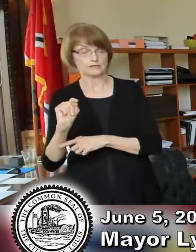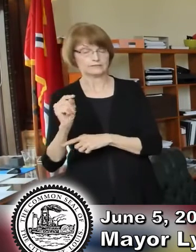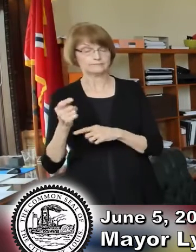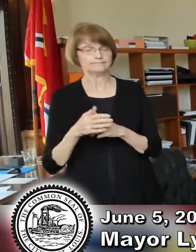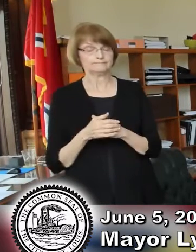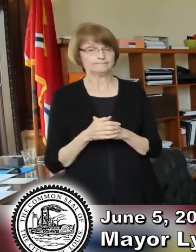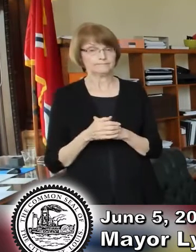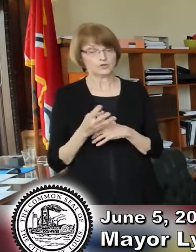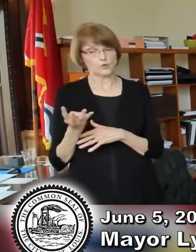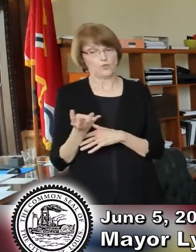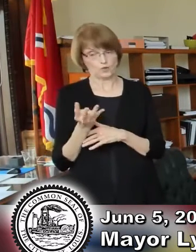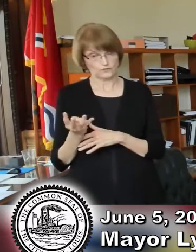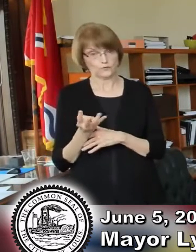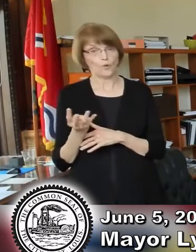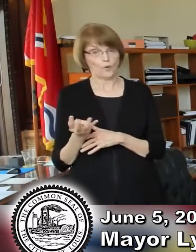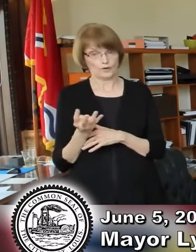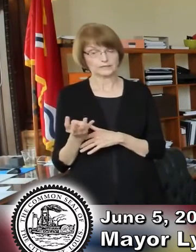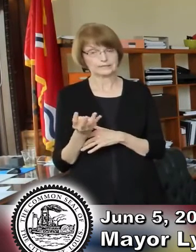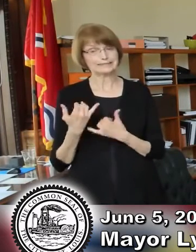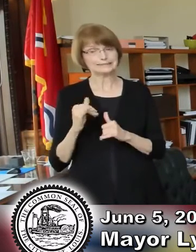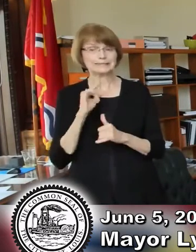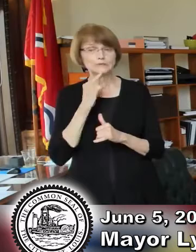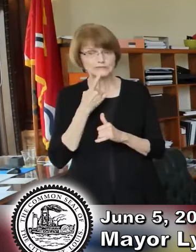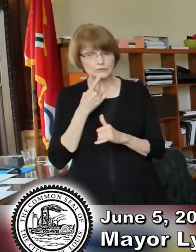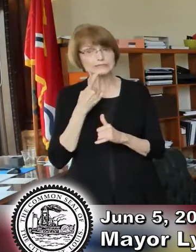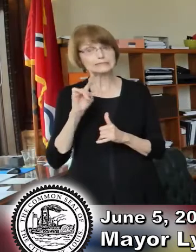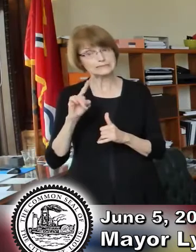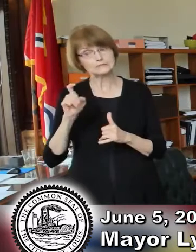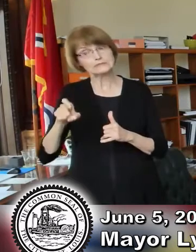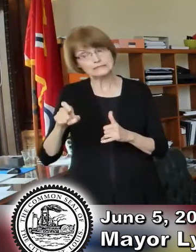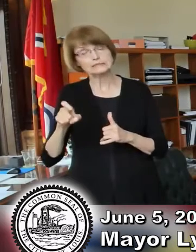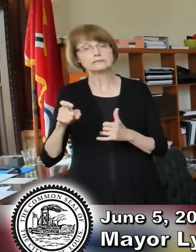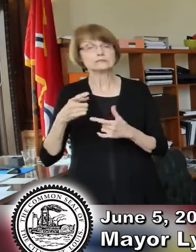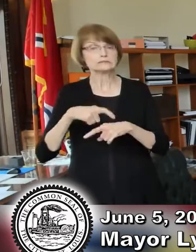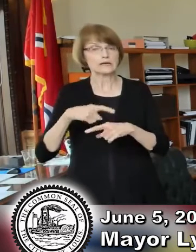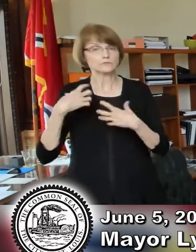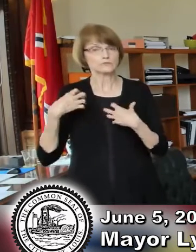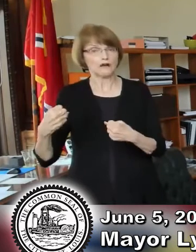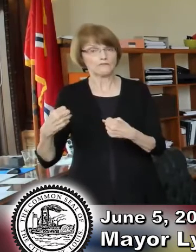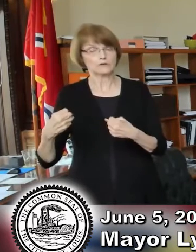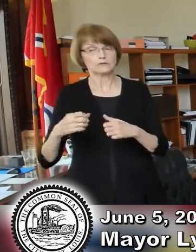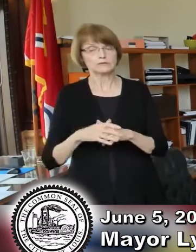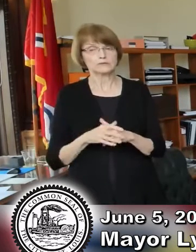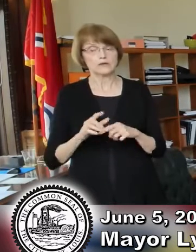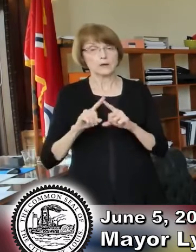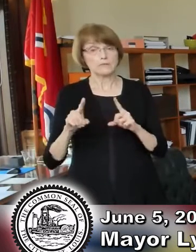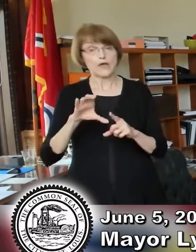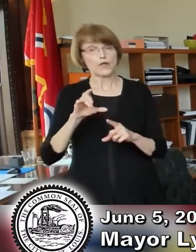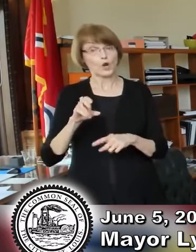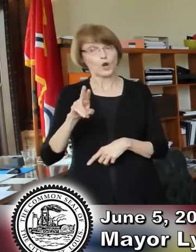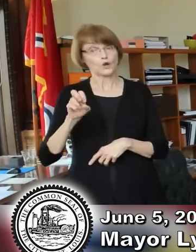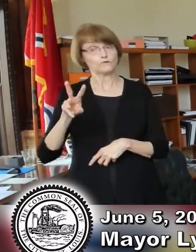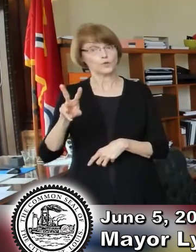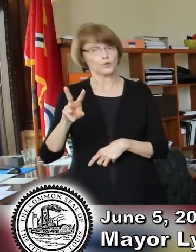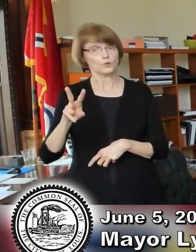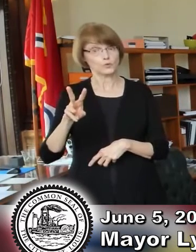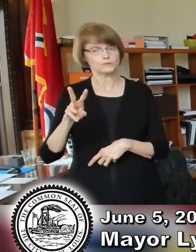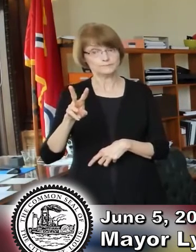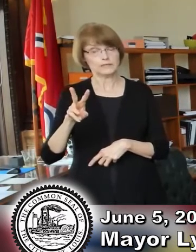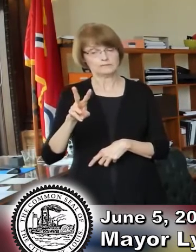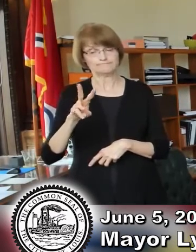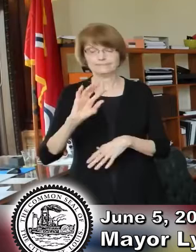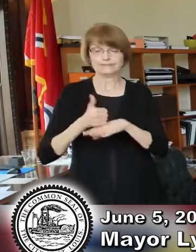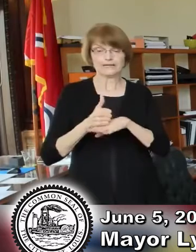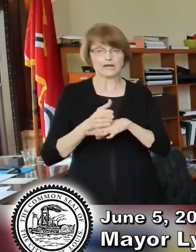so it's still a very serious situation. But that curfew went in place for